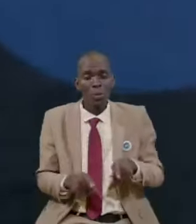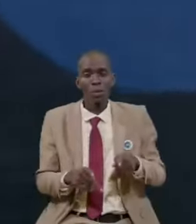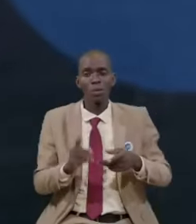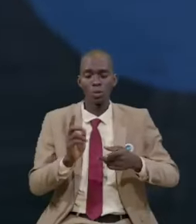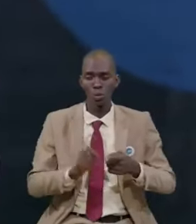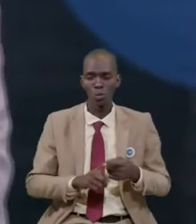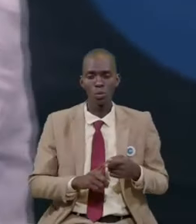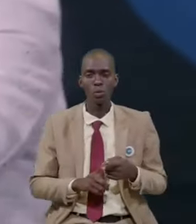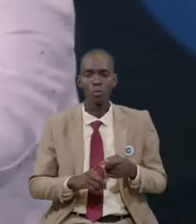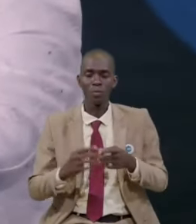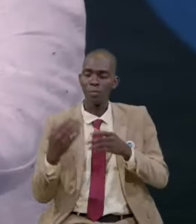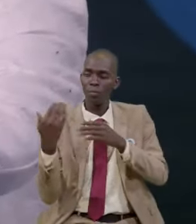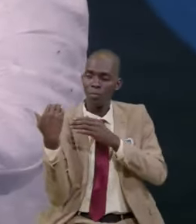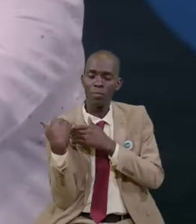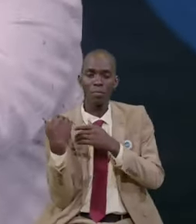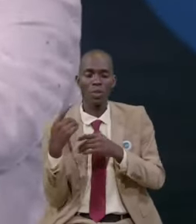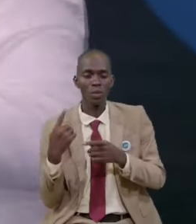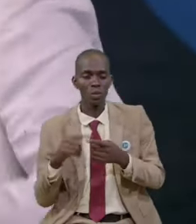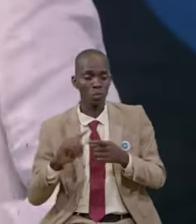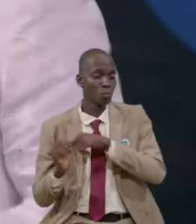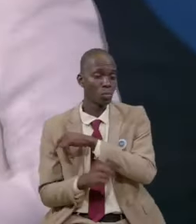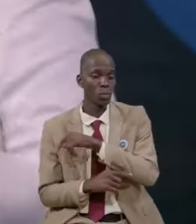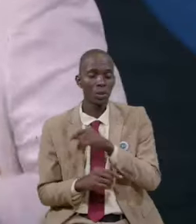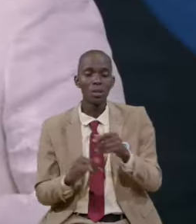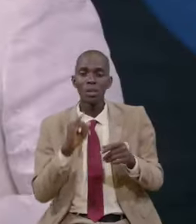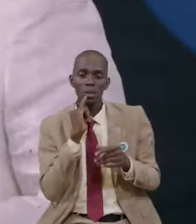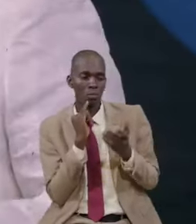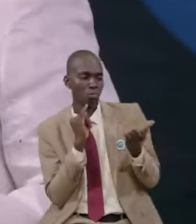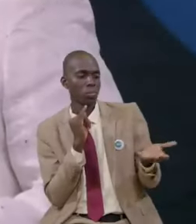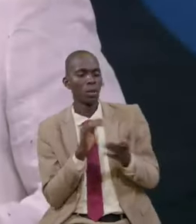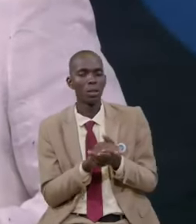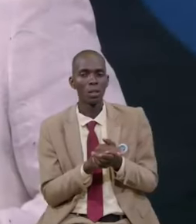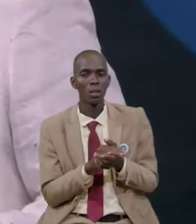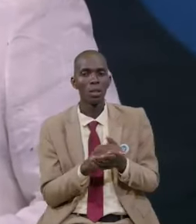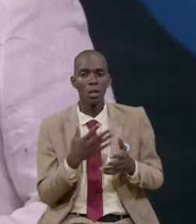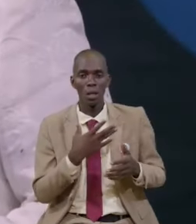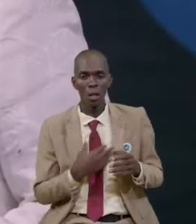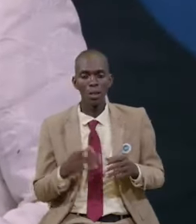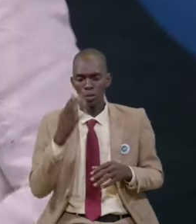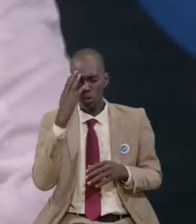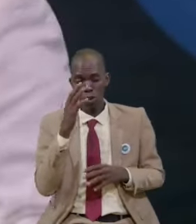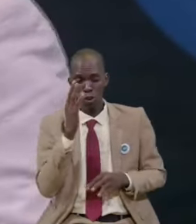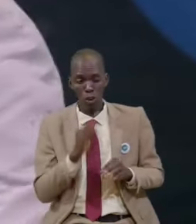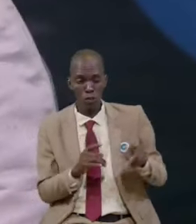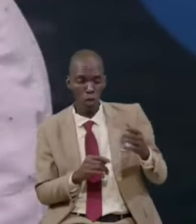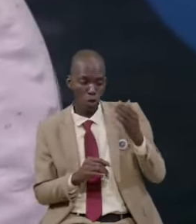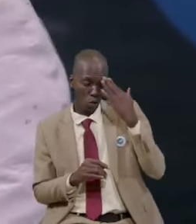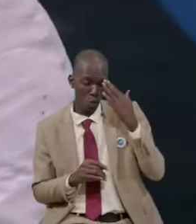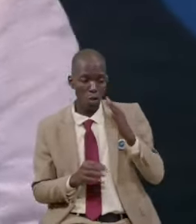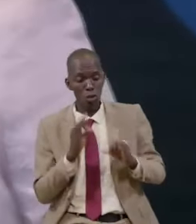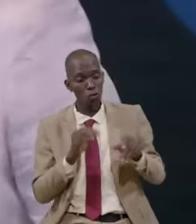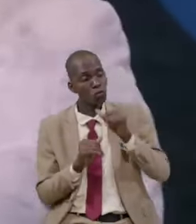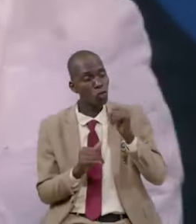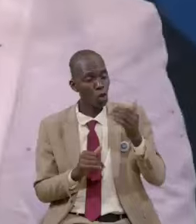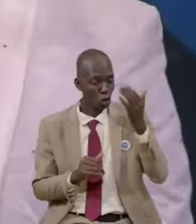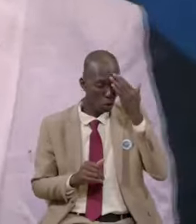right there. And I knew that if he discovered, even if he did not discover, he'll say, if you were